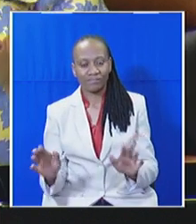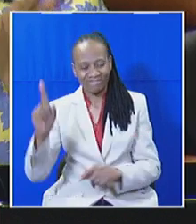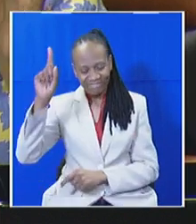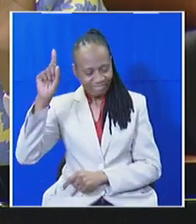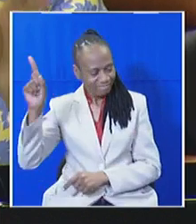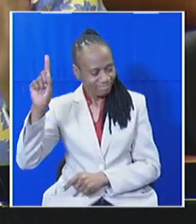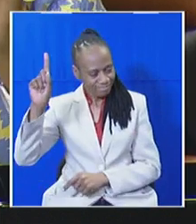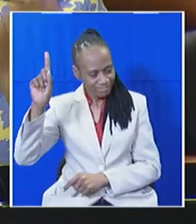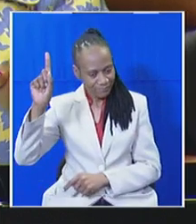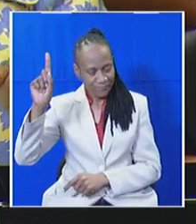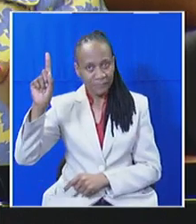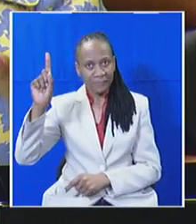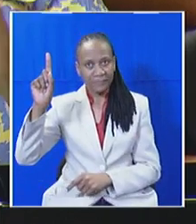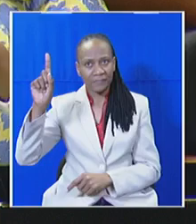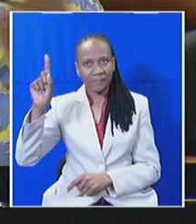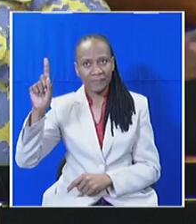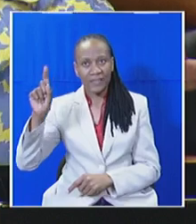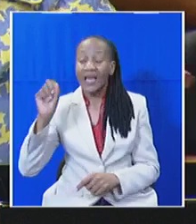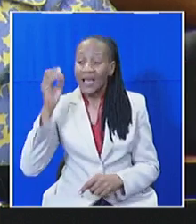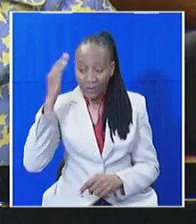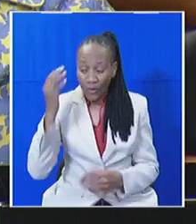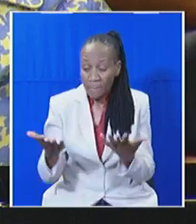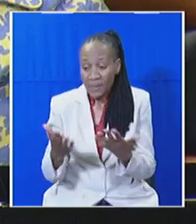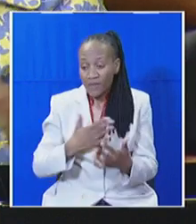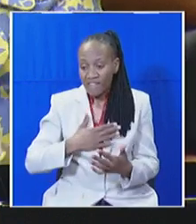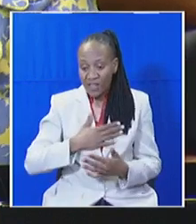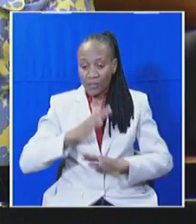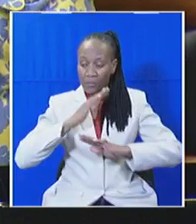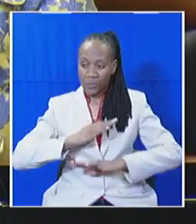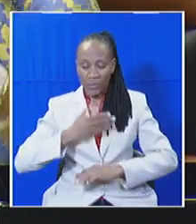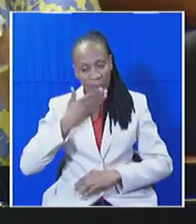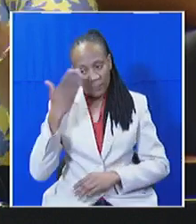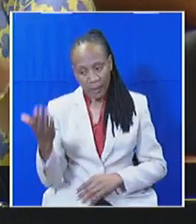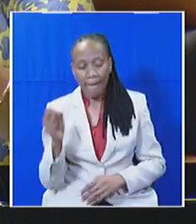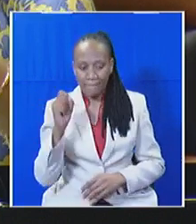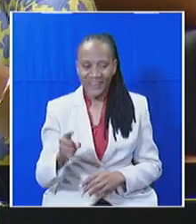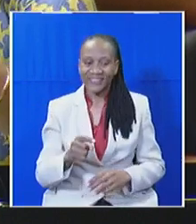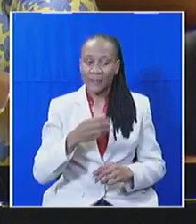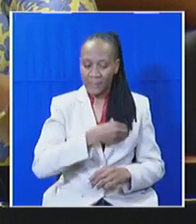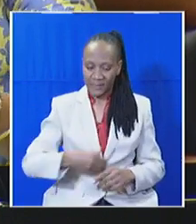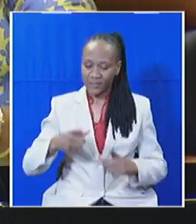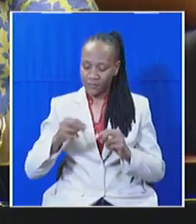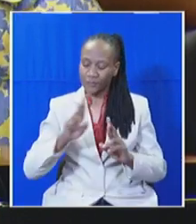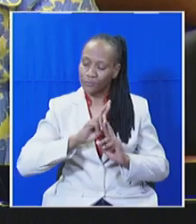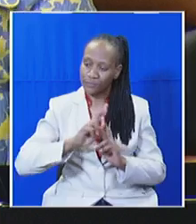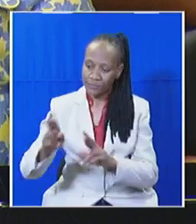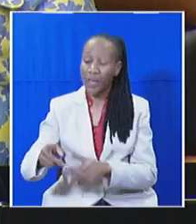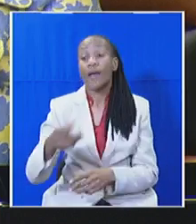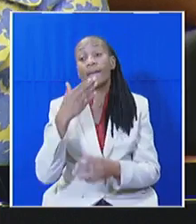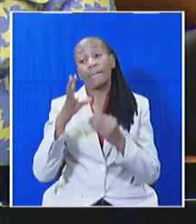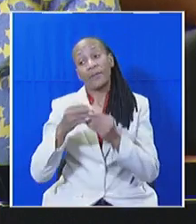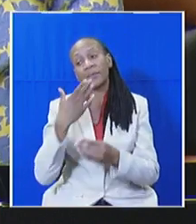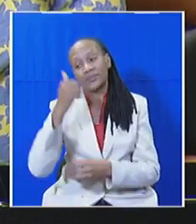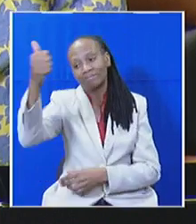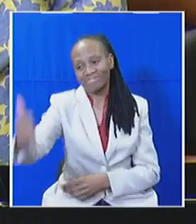It's will- not will deal with him. satisfactory. Is a different question. He is out of order, Honorable, Madam Speaker. just He's take out a of seat. order. Take